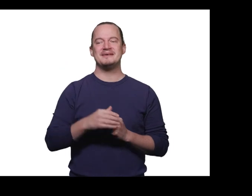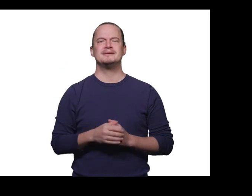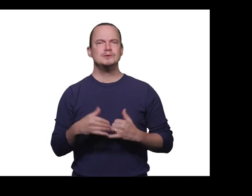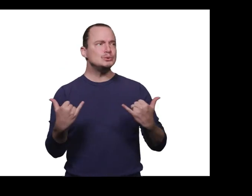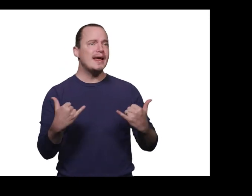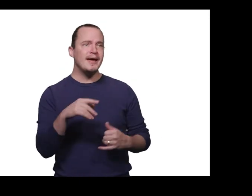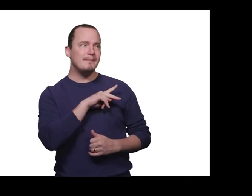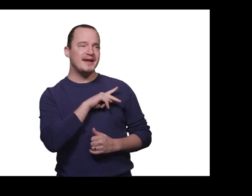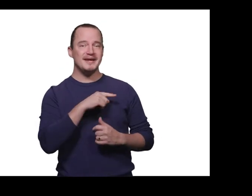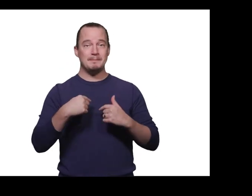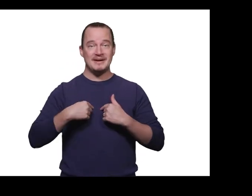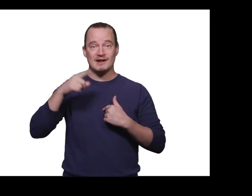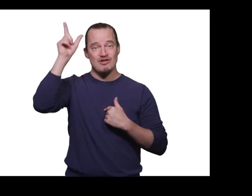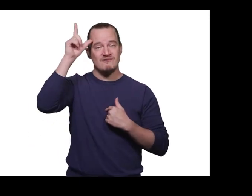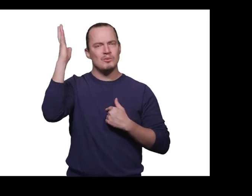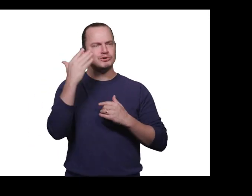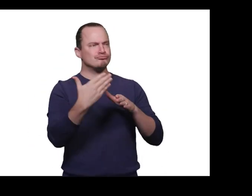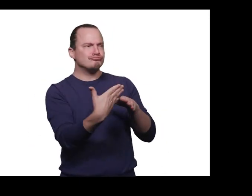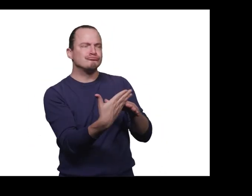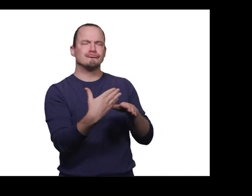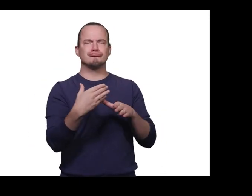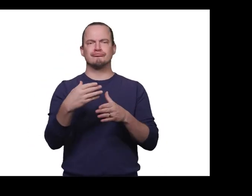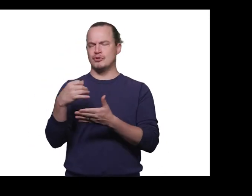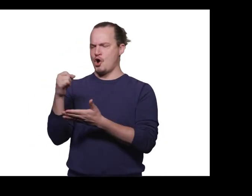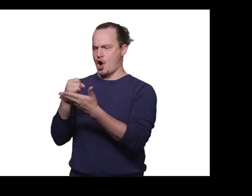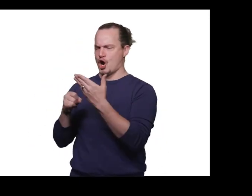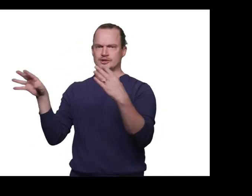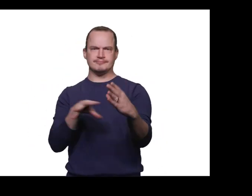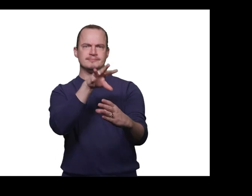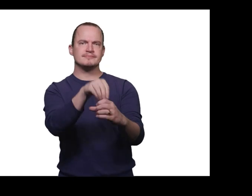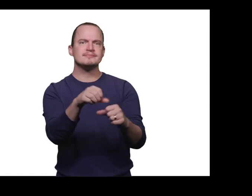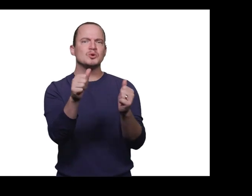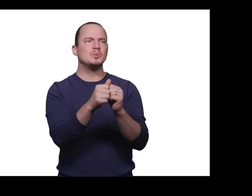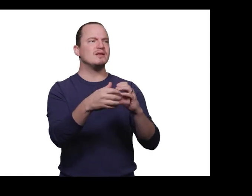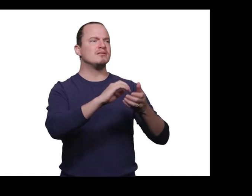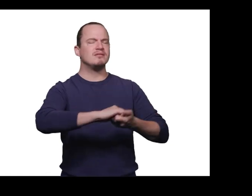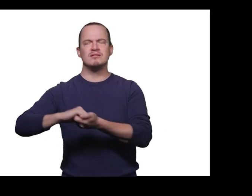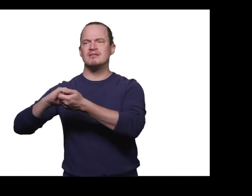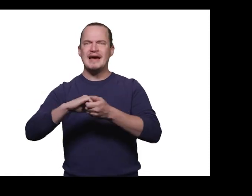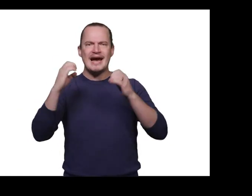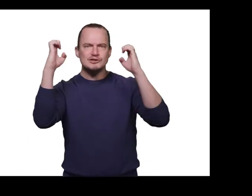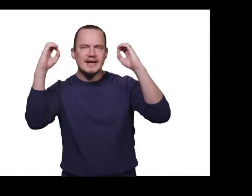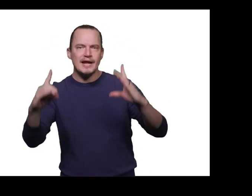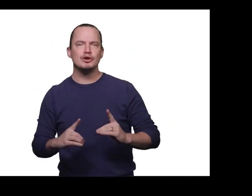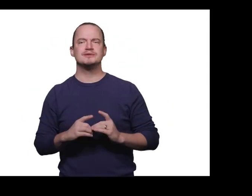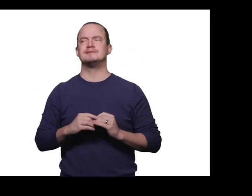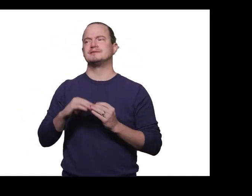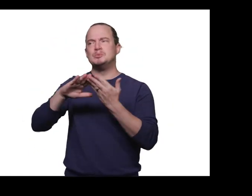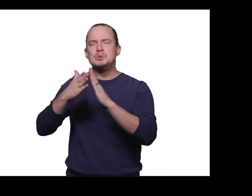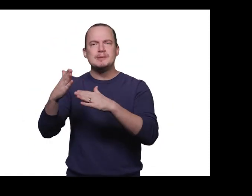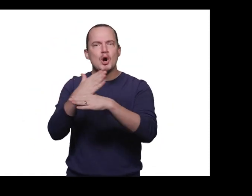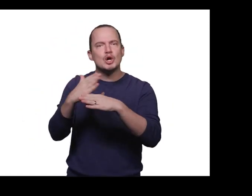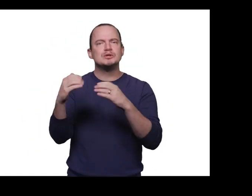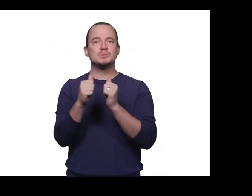Today, Penny and I are going to share some examples of arts-integrated strategies she's created in collaboration with educators and community partners working